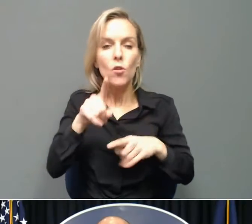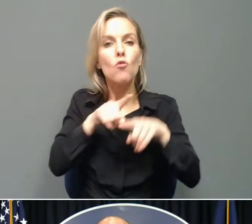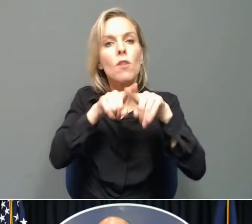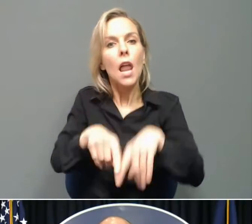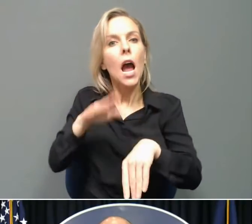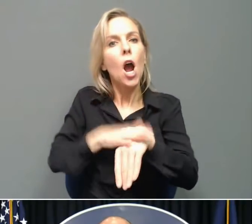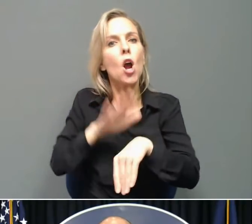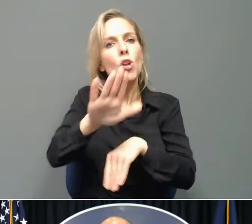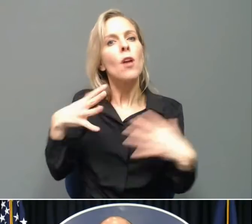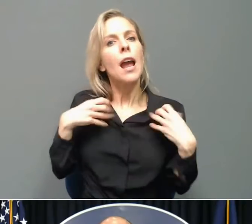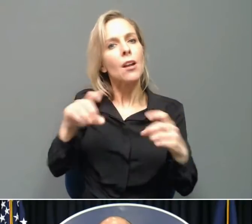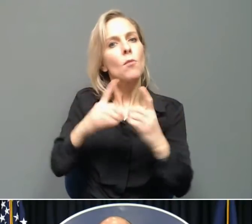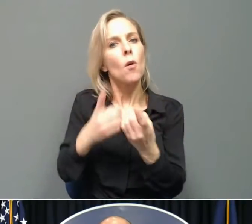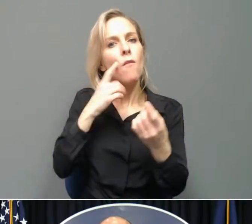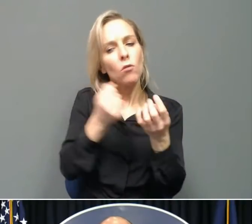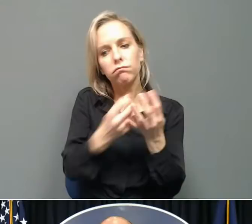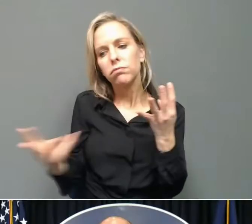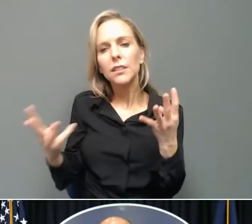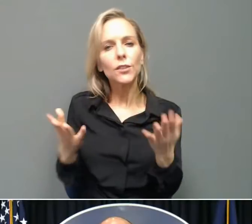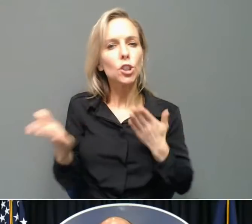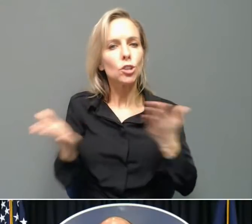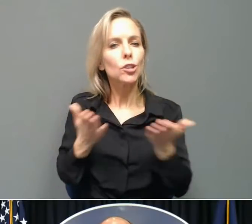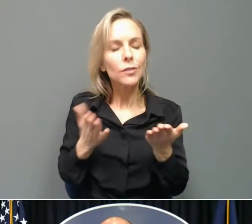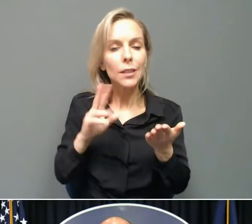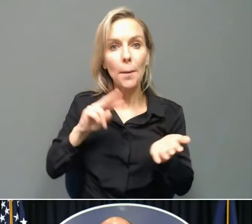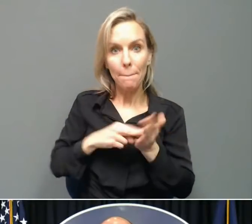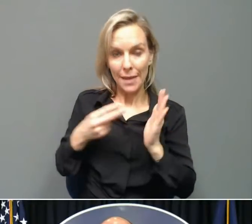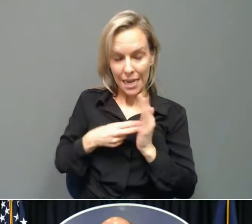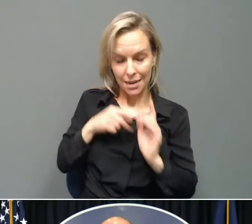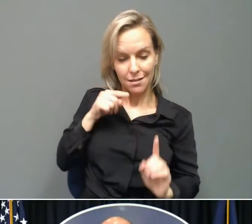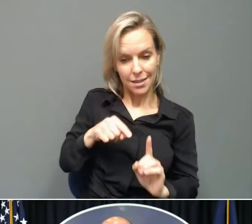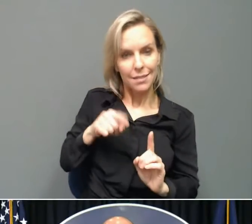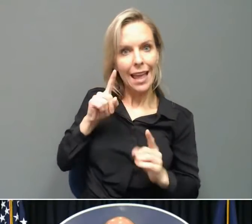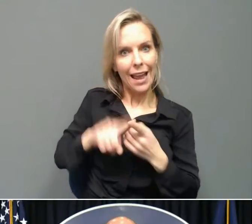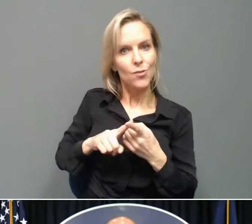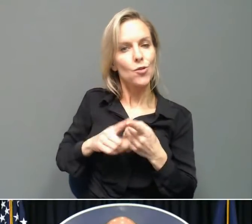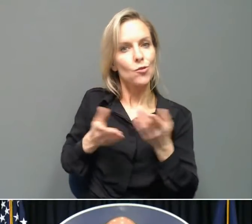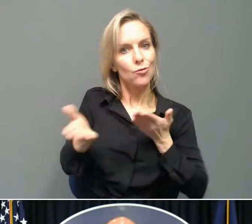remember, in addition to attending to the general population as